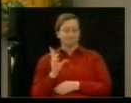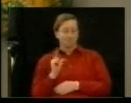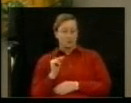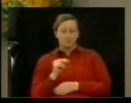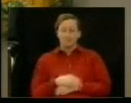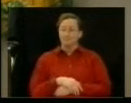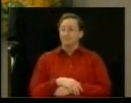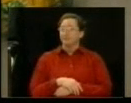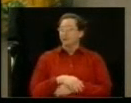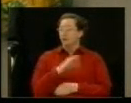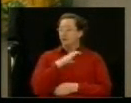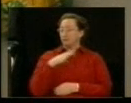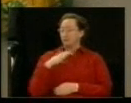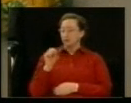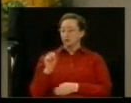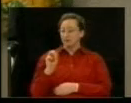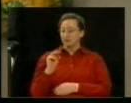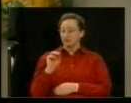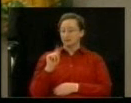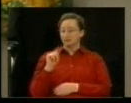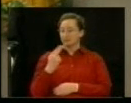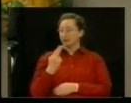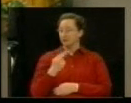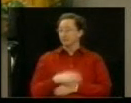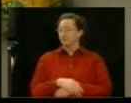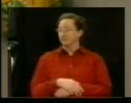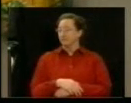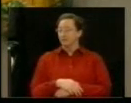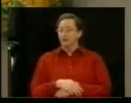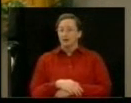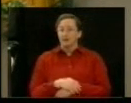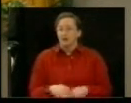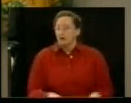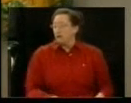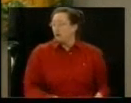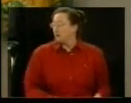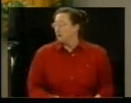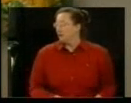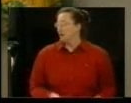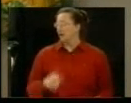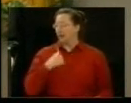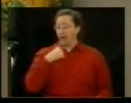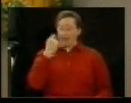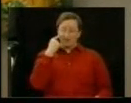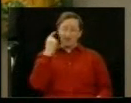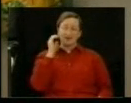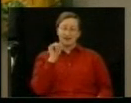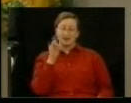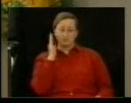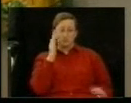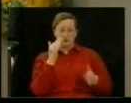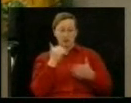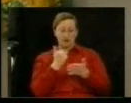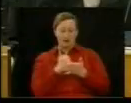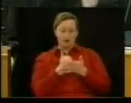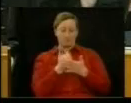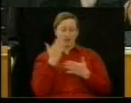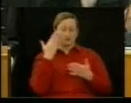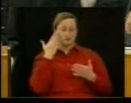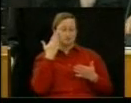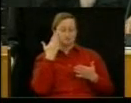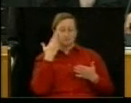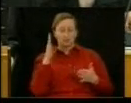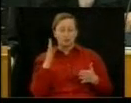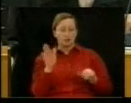Okay, Commissioner Smith. Mr. Chairman, I think it'll help us, and I don't know what the whole game plan, what we want to do.